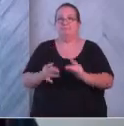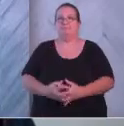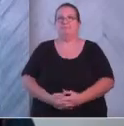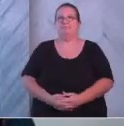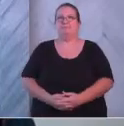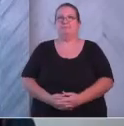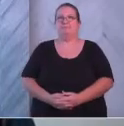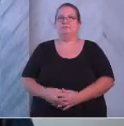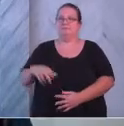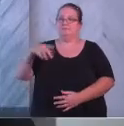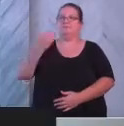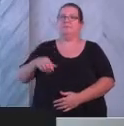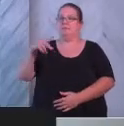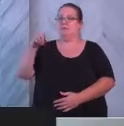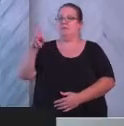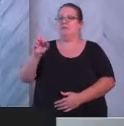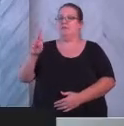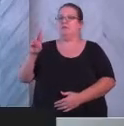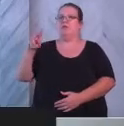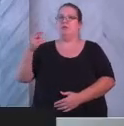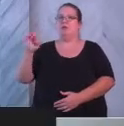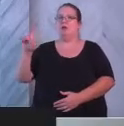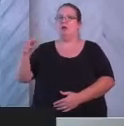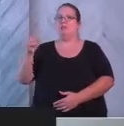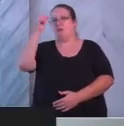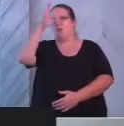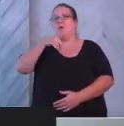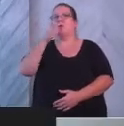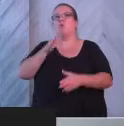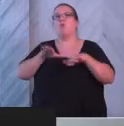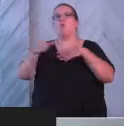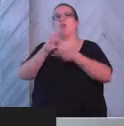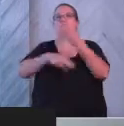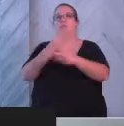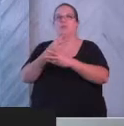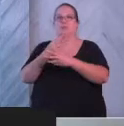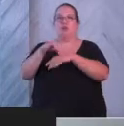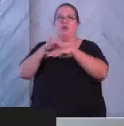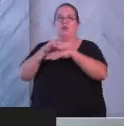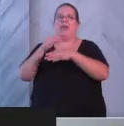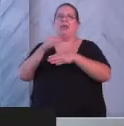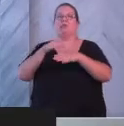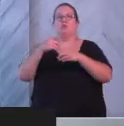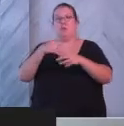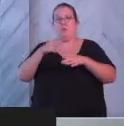is Peter Hodgson. My traditional name is Man Who Walks to the End of the Earth, and my spirit name is Napi. I carry them with great